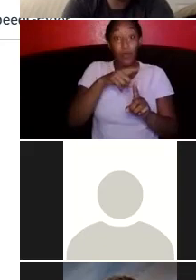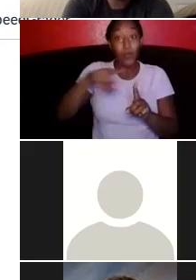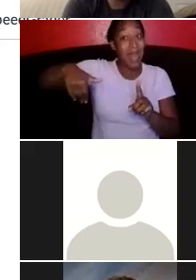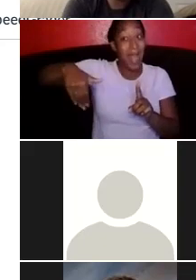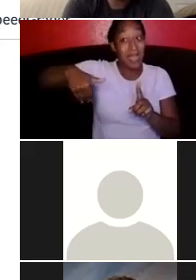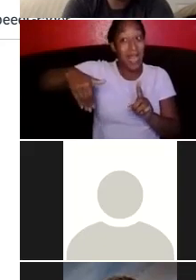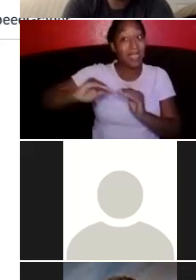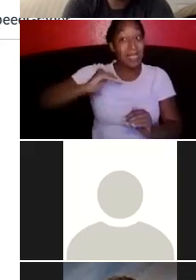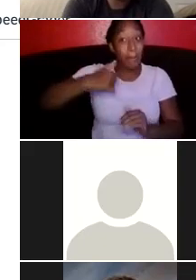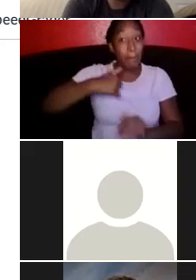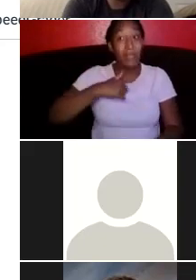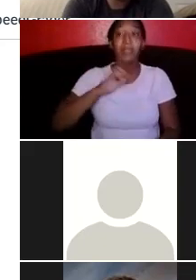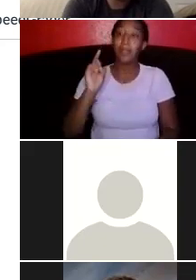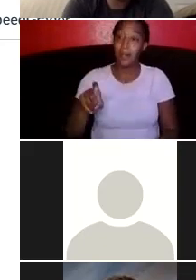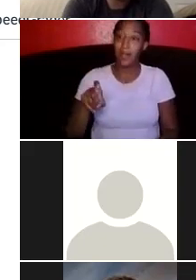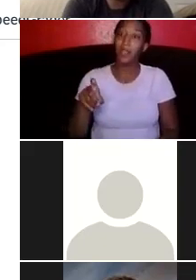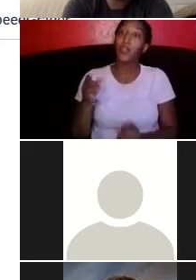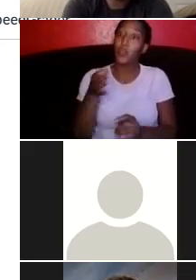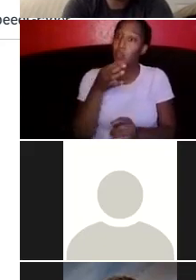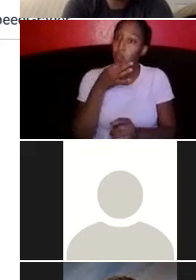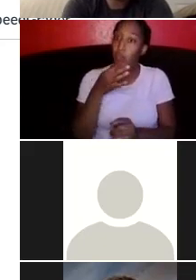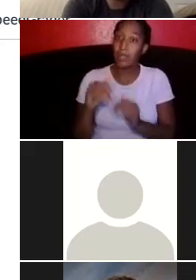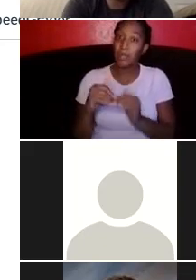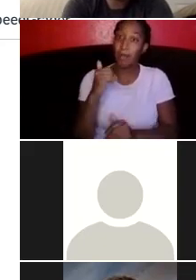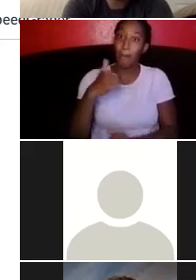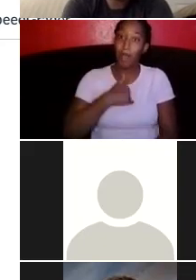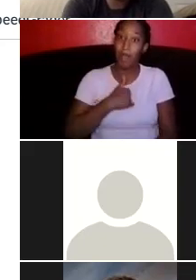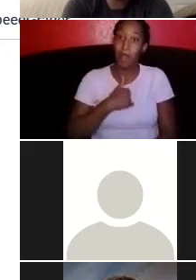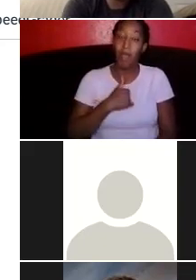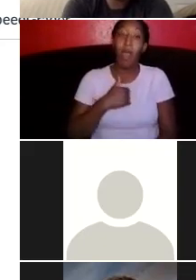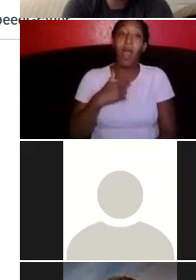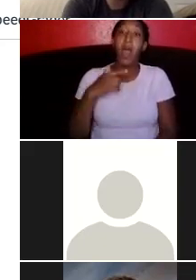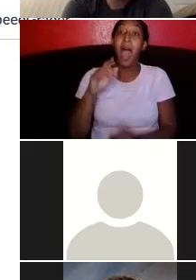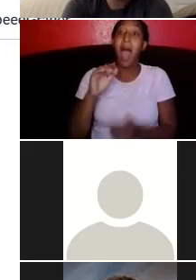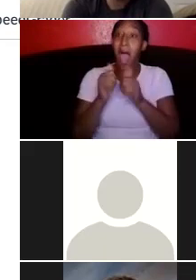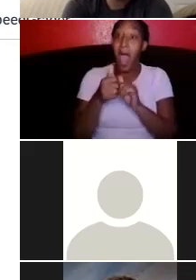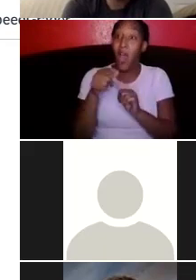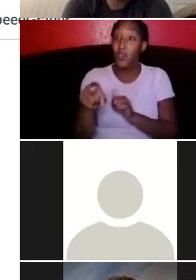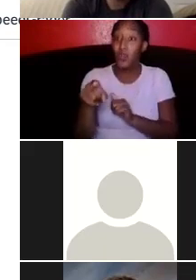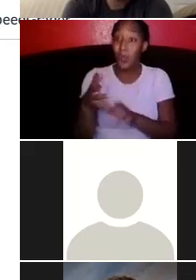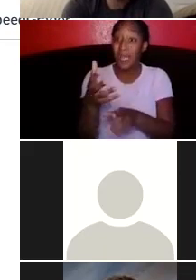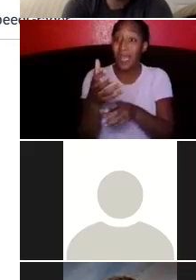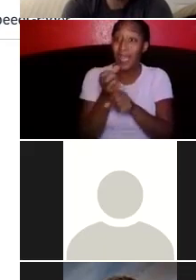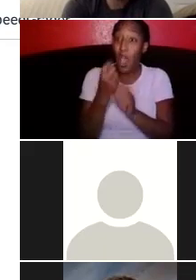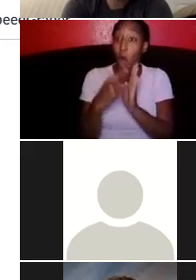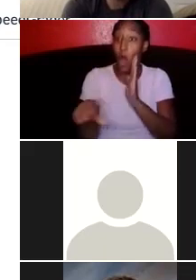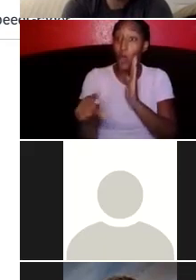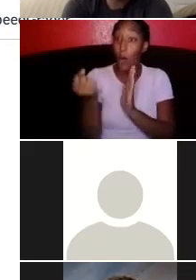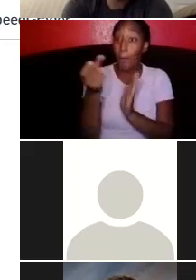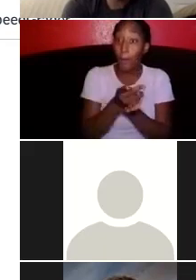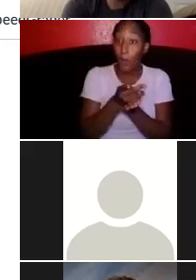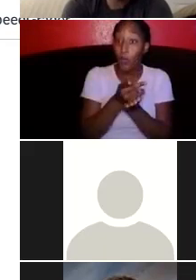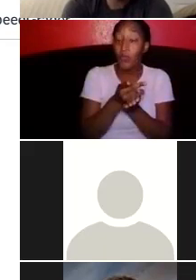possible. The way you get your article approved is to send me a copy of the article, the